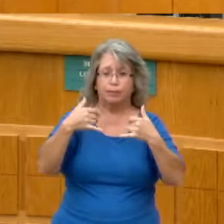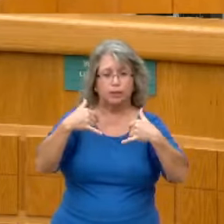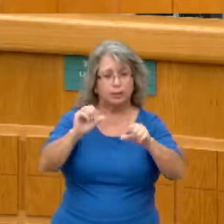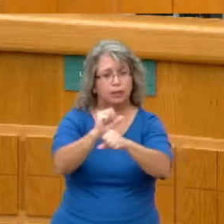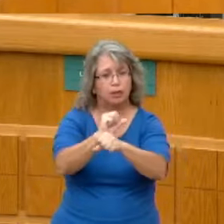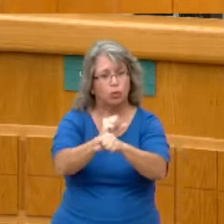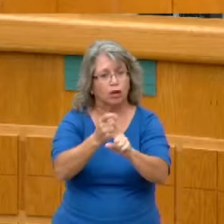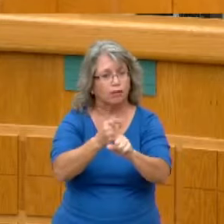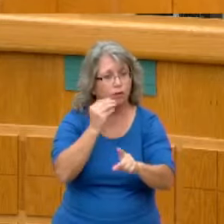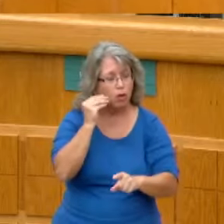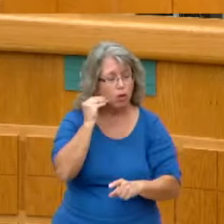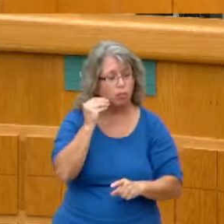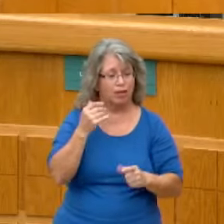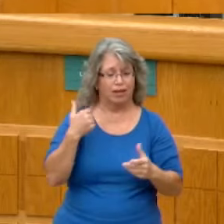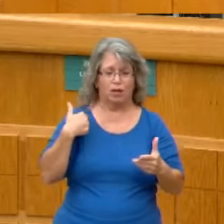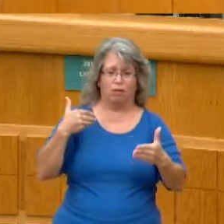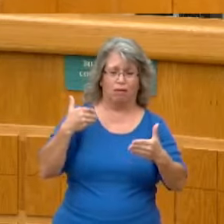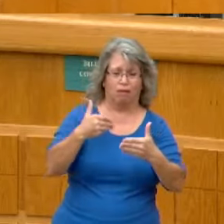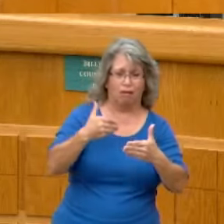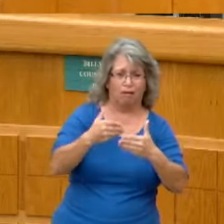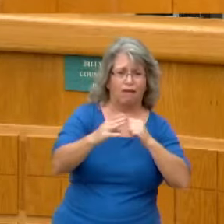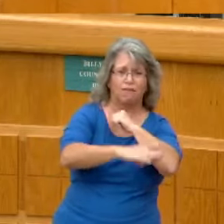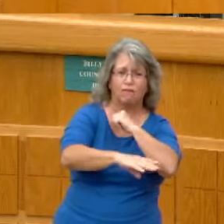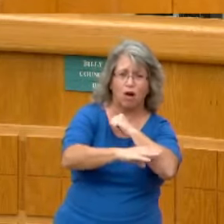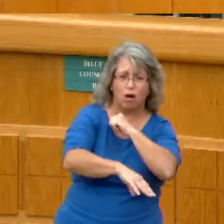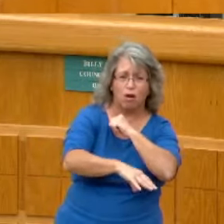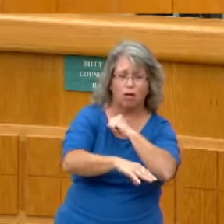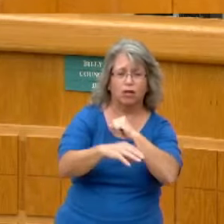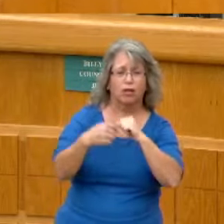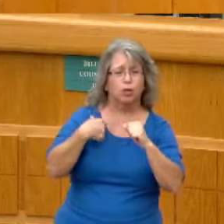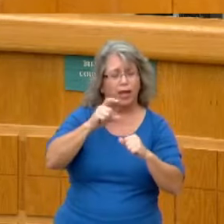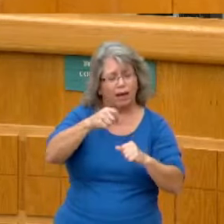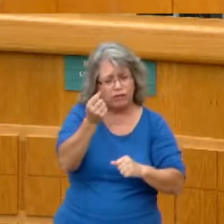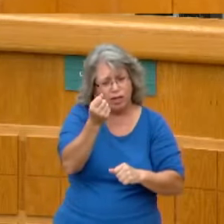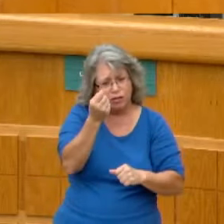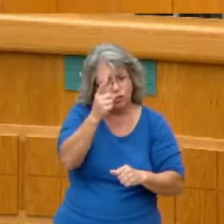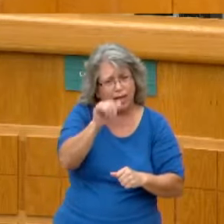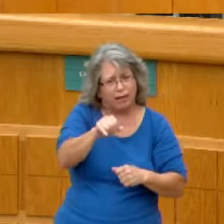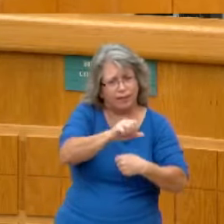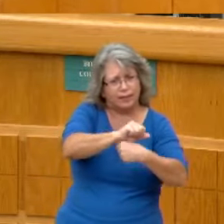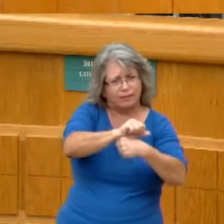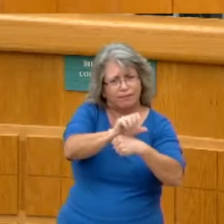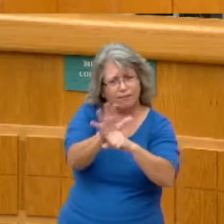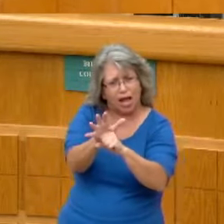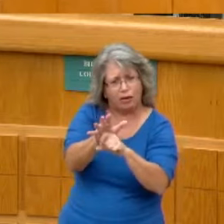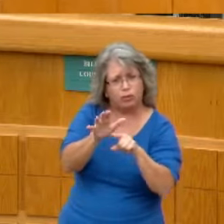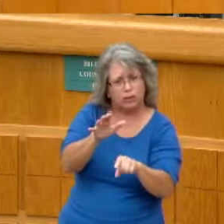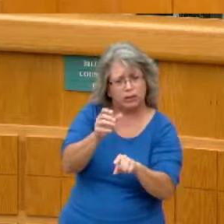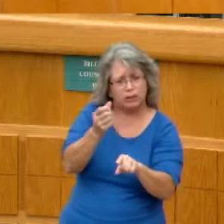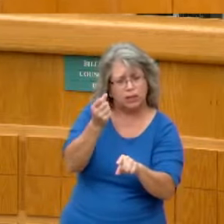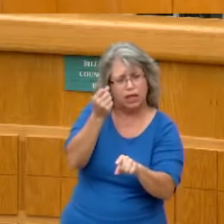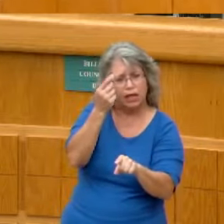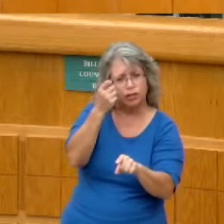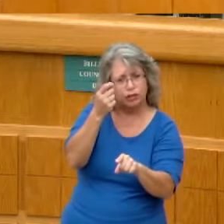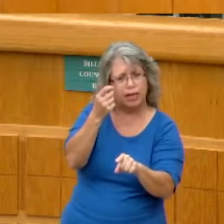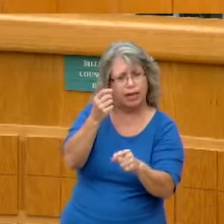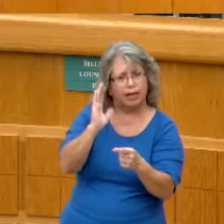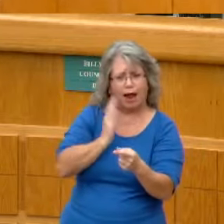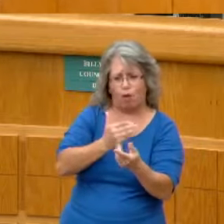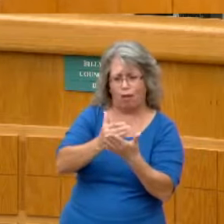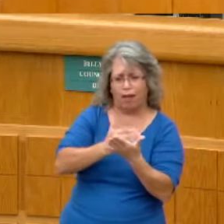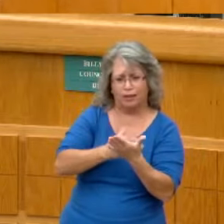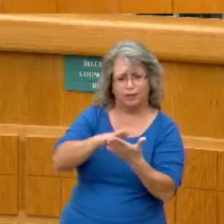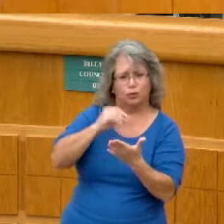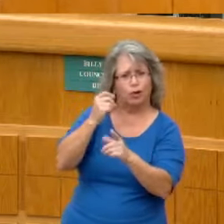to understand the virus and remember the lessons we've learned from the past. All people, whether vaccinated or